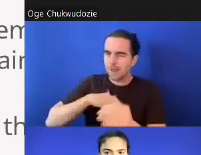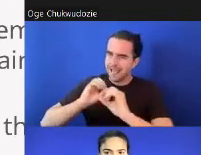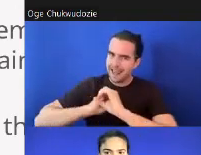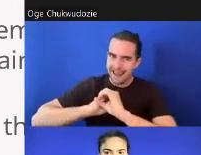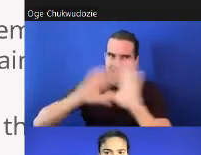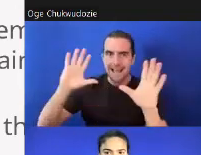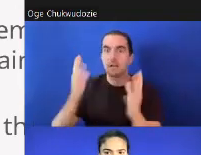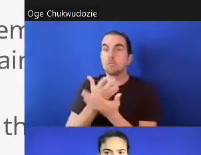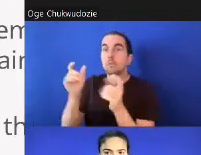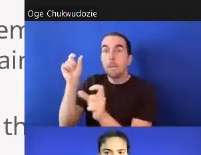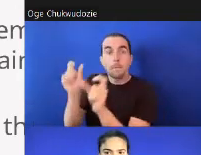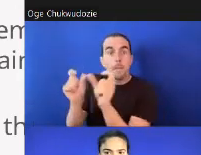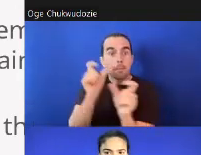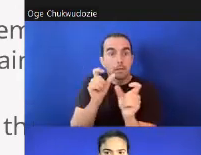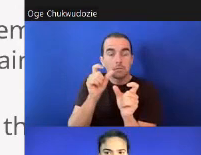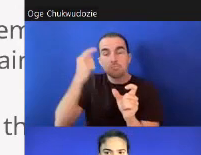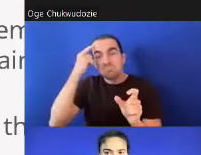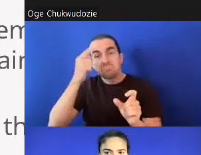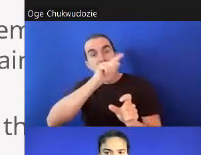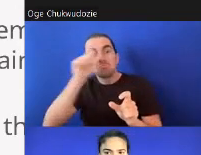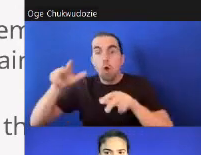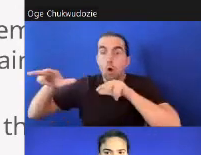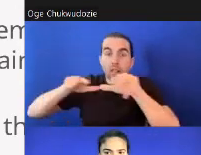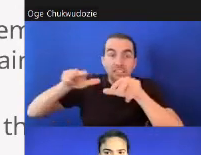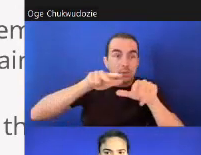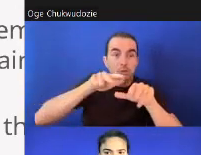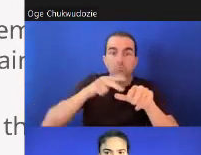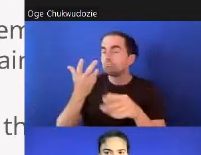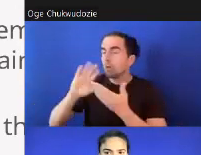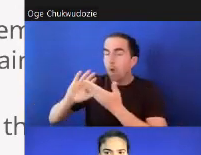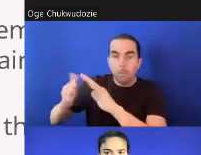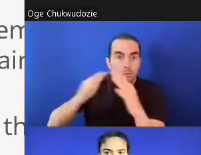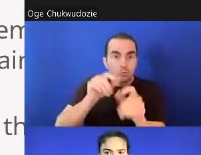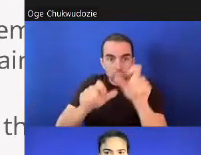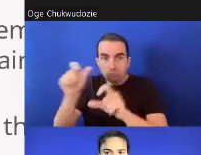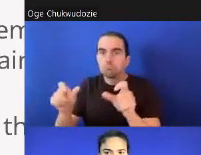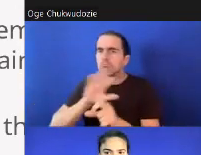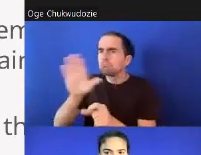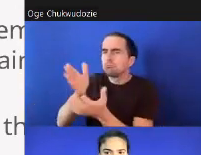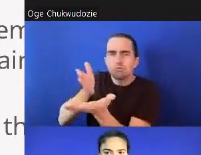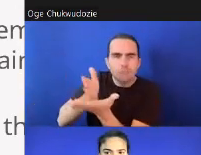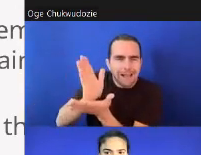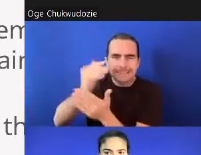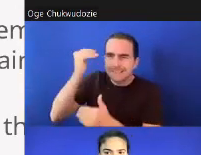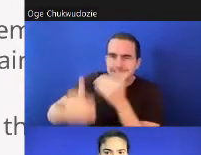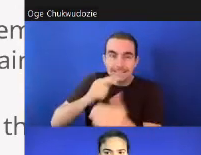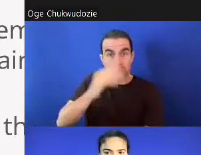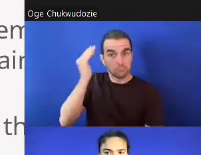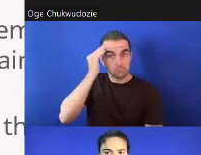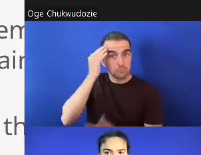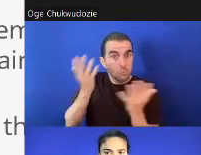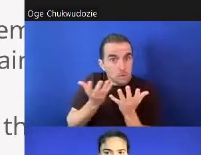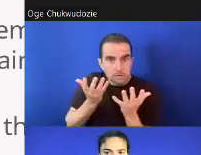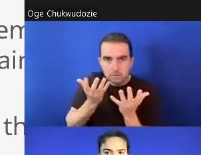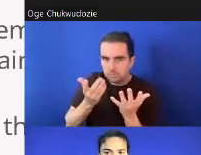members, and their rights also, towards themselves. Then there's an issue of lack